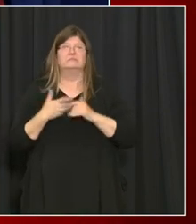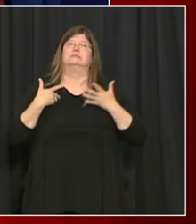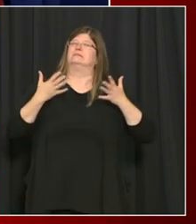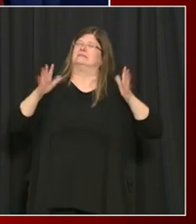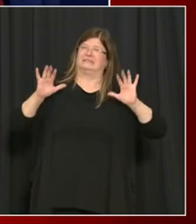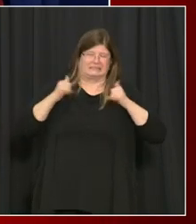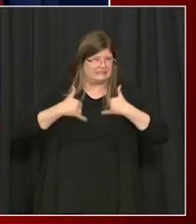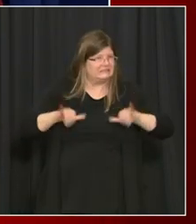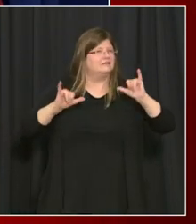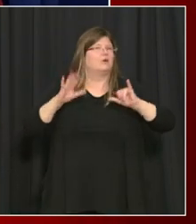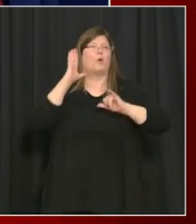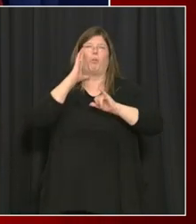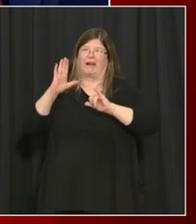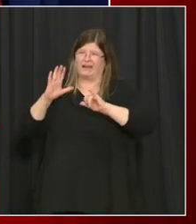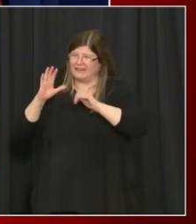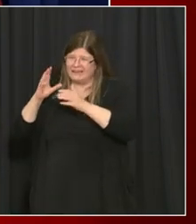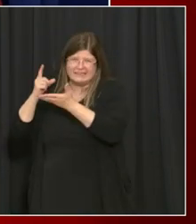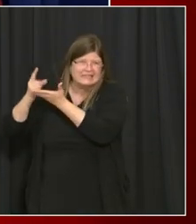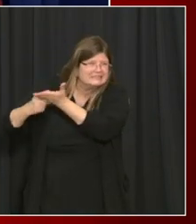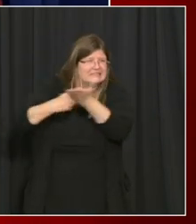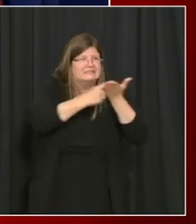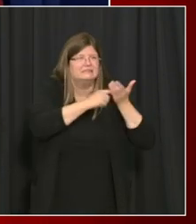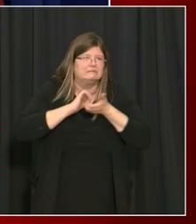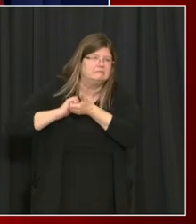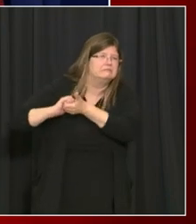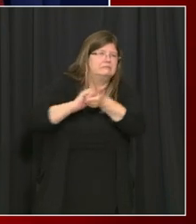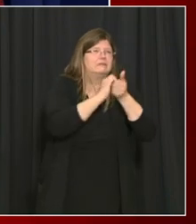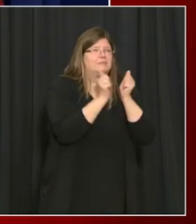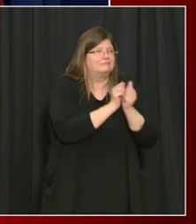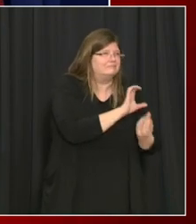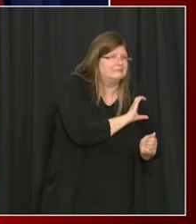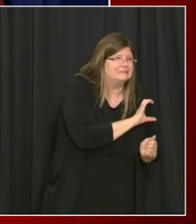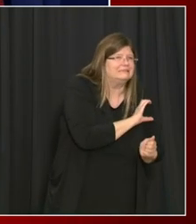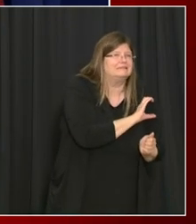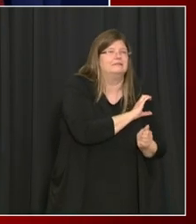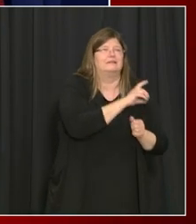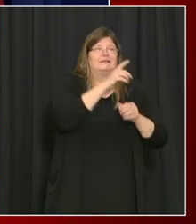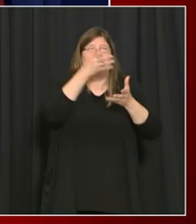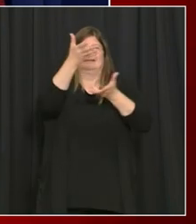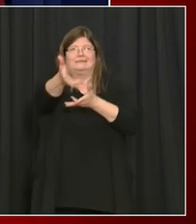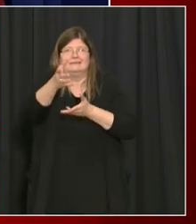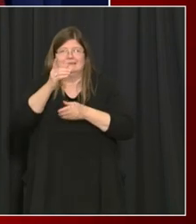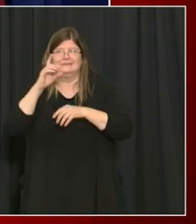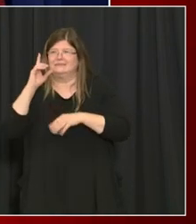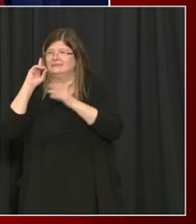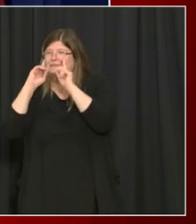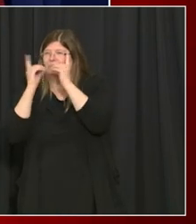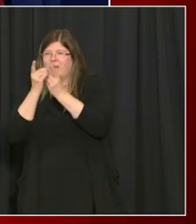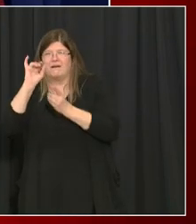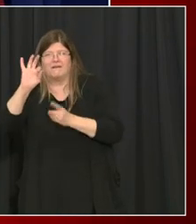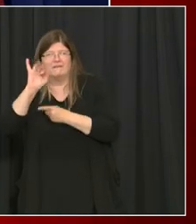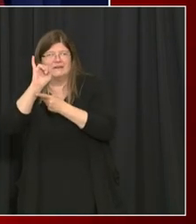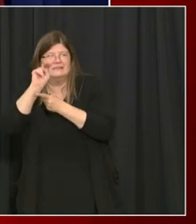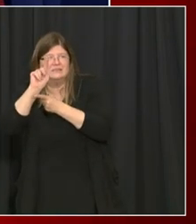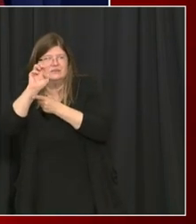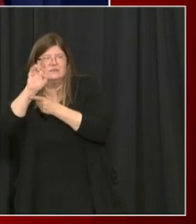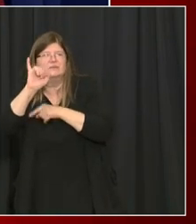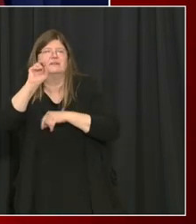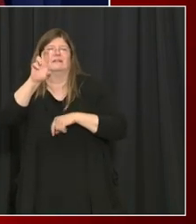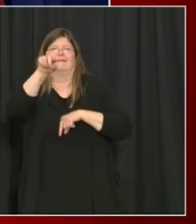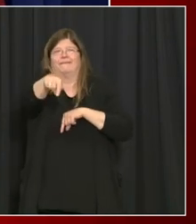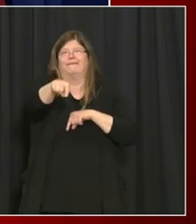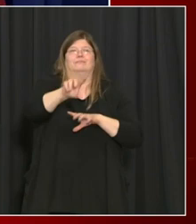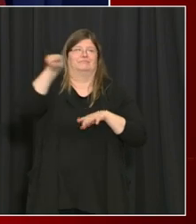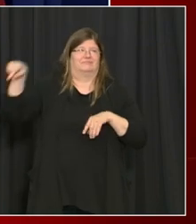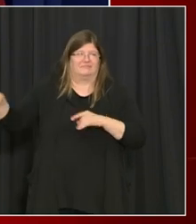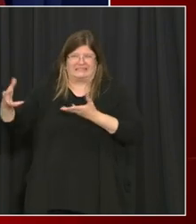agencies, including MPD, and have those discussions with Interior. And I am hopeful that we will arrive